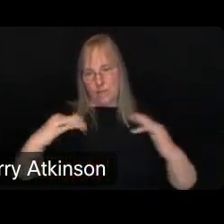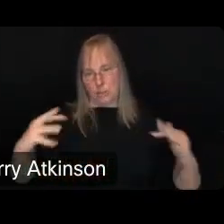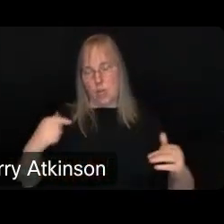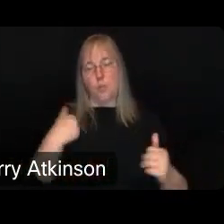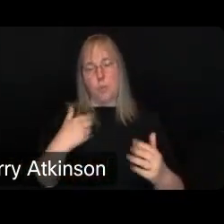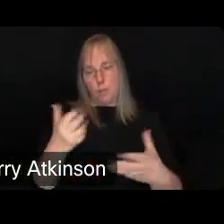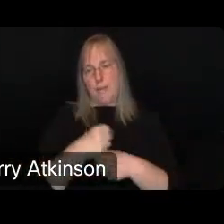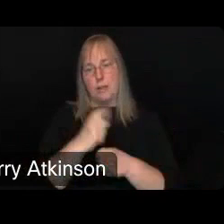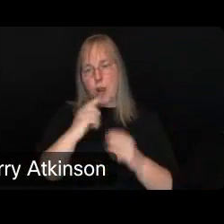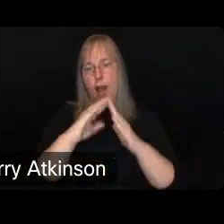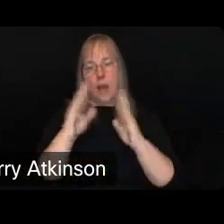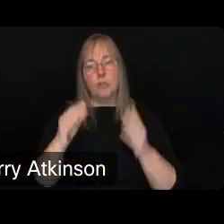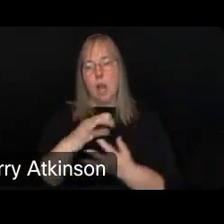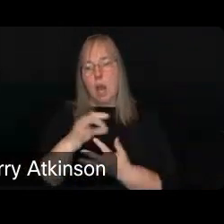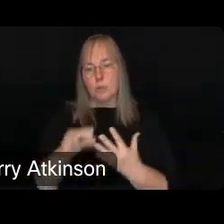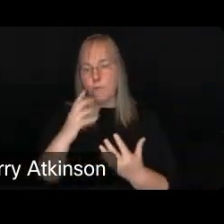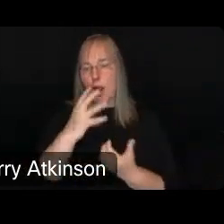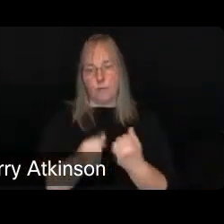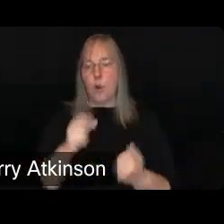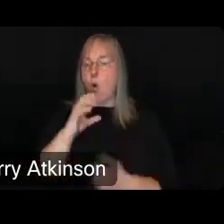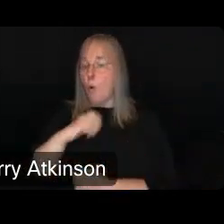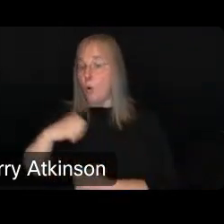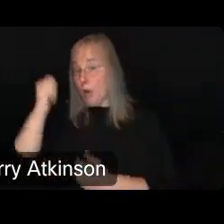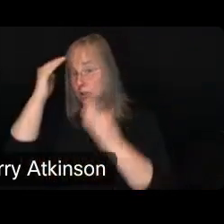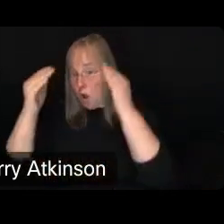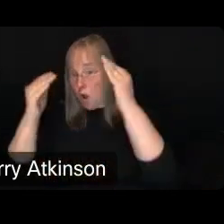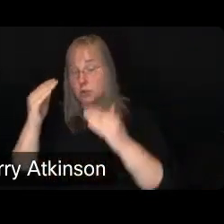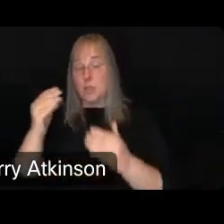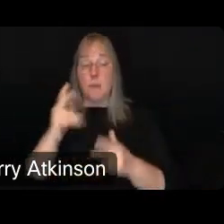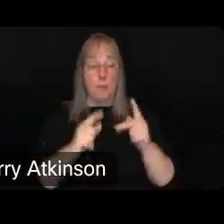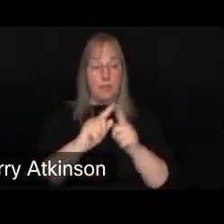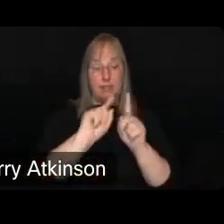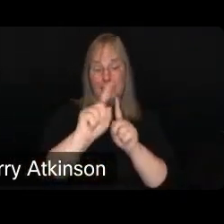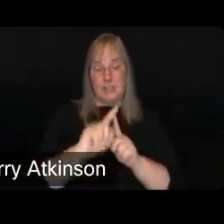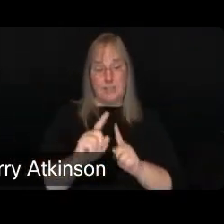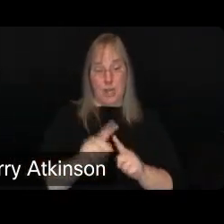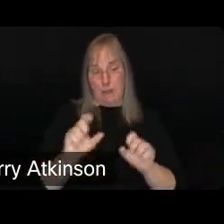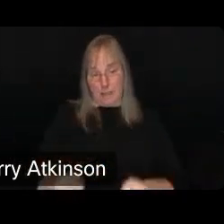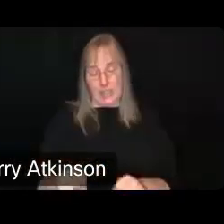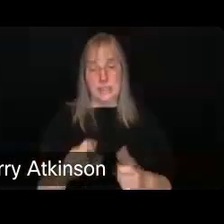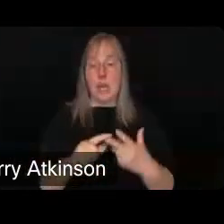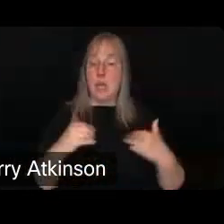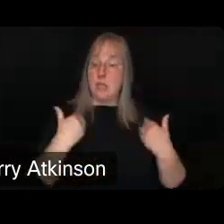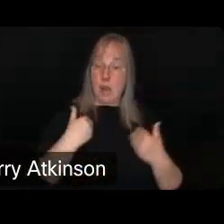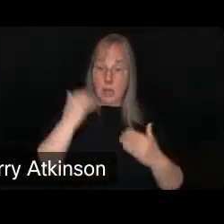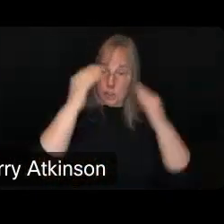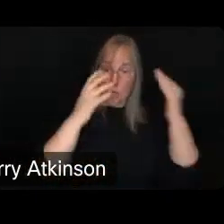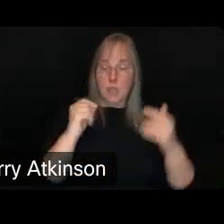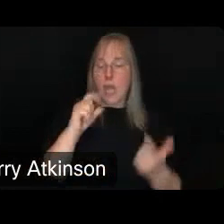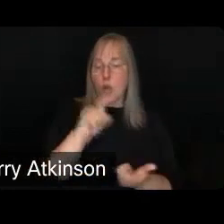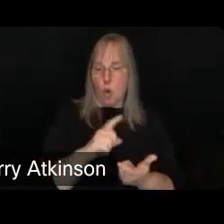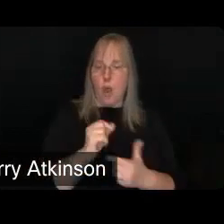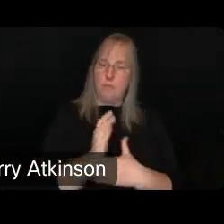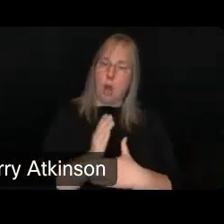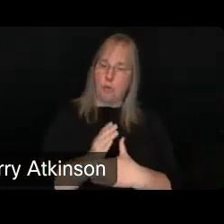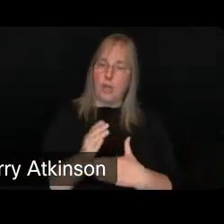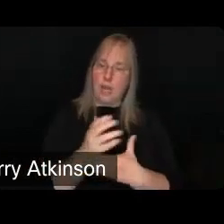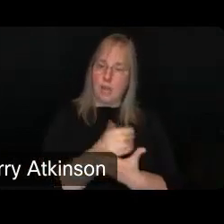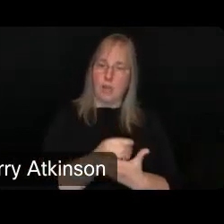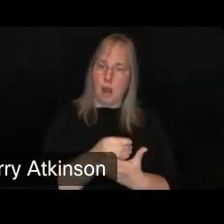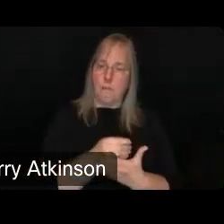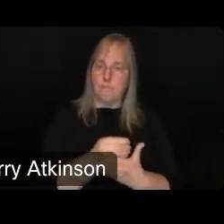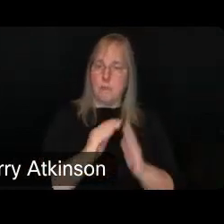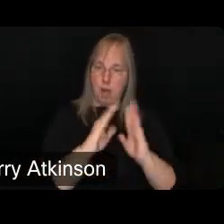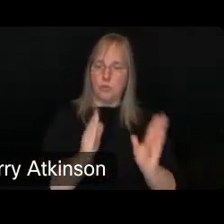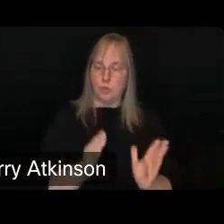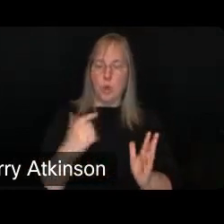for older adults, for people with varying abilities, young adults, and low and moderate income households. We're trying to create mixed